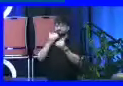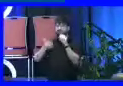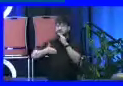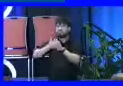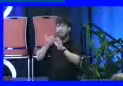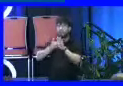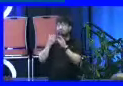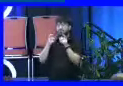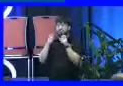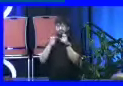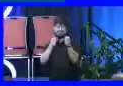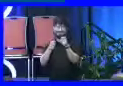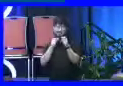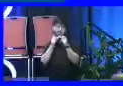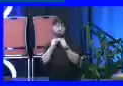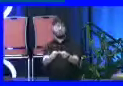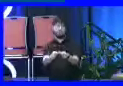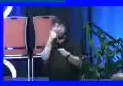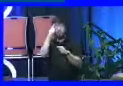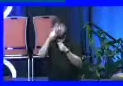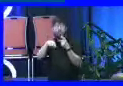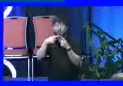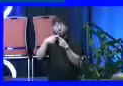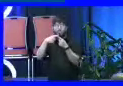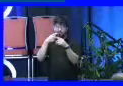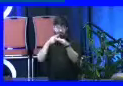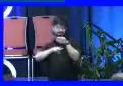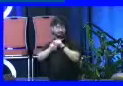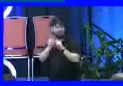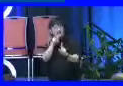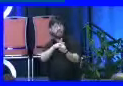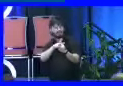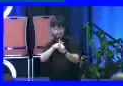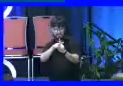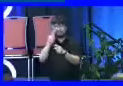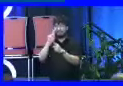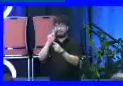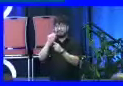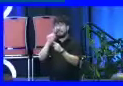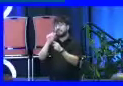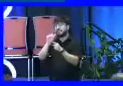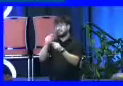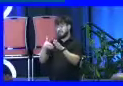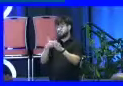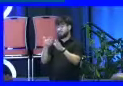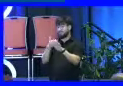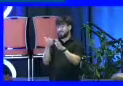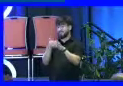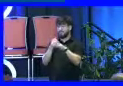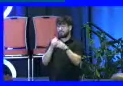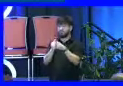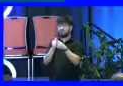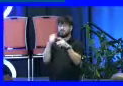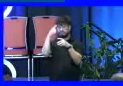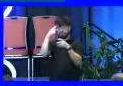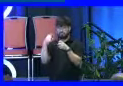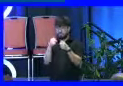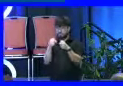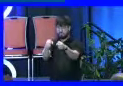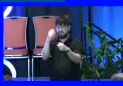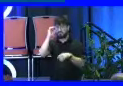maintenance in advance of implementing a data-driven strategy. For example, if you're looking to create a